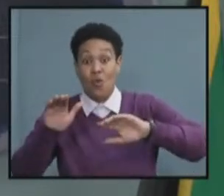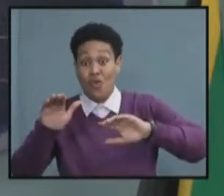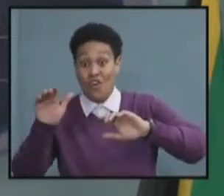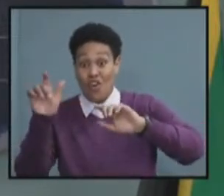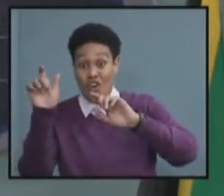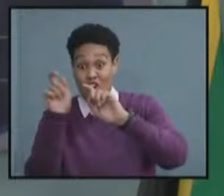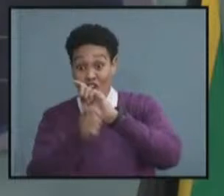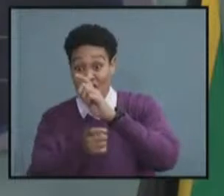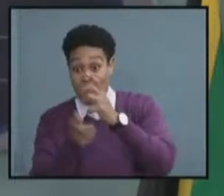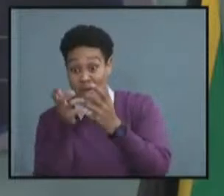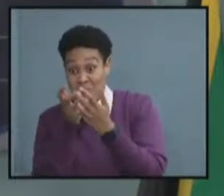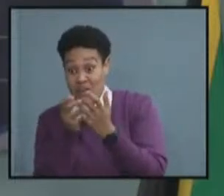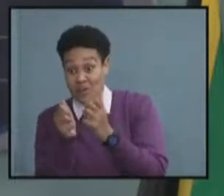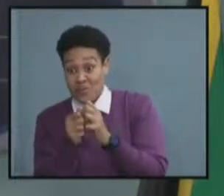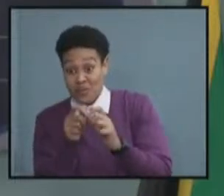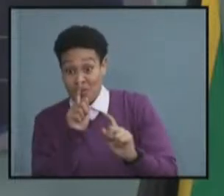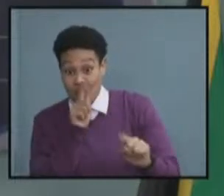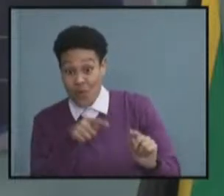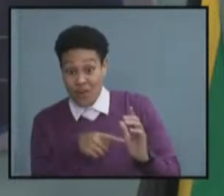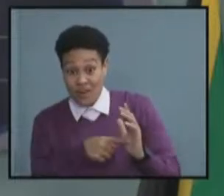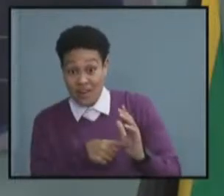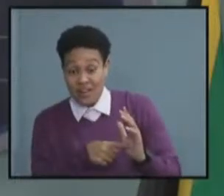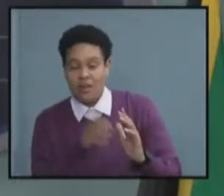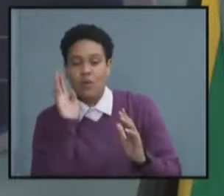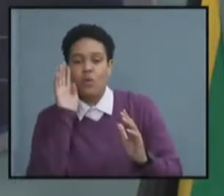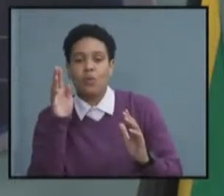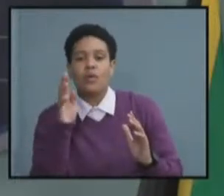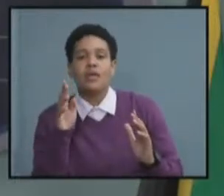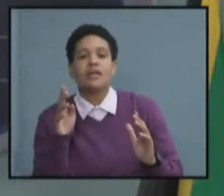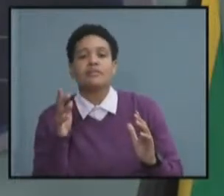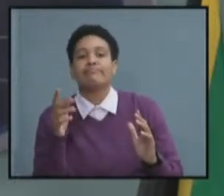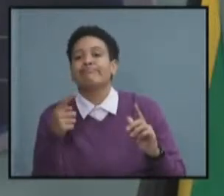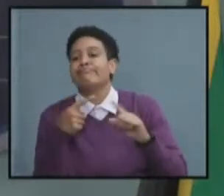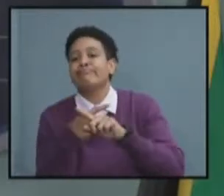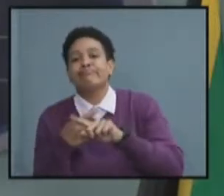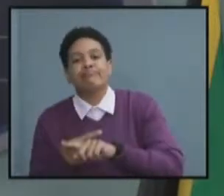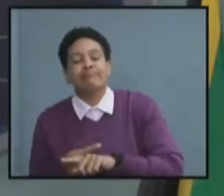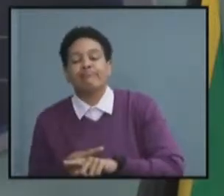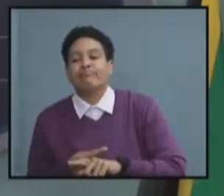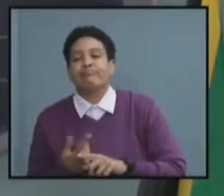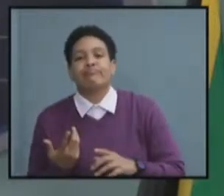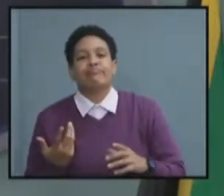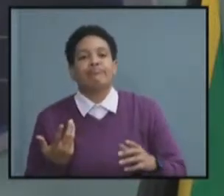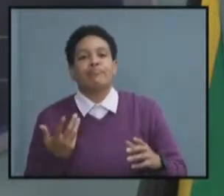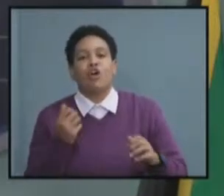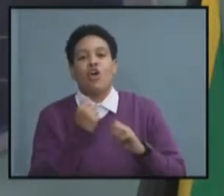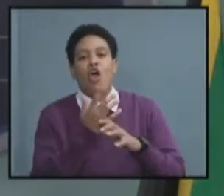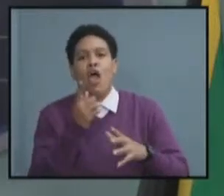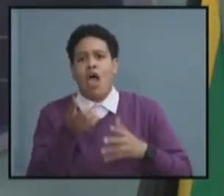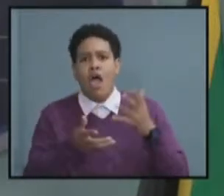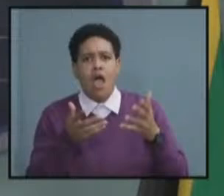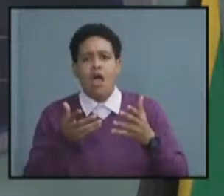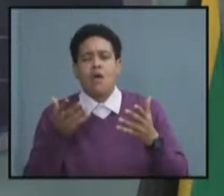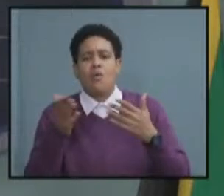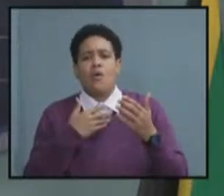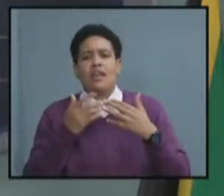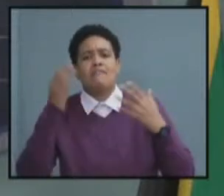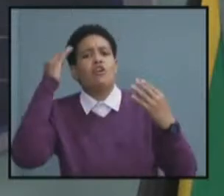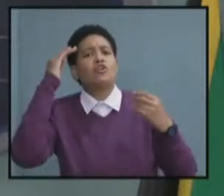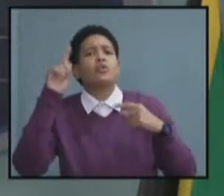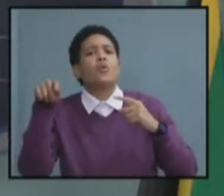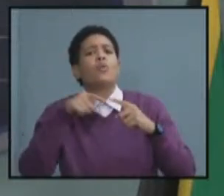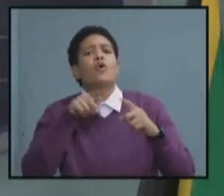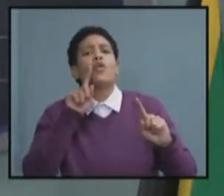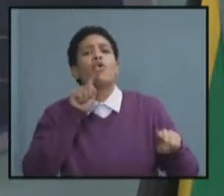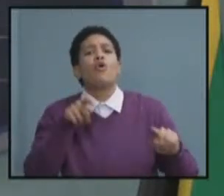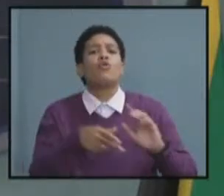conform with the order will jeopardize whatever consideration will be given when the order is